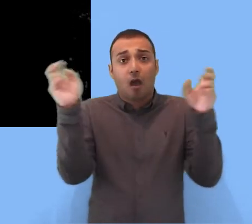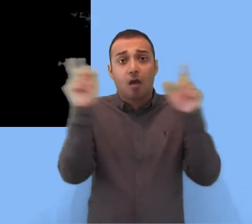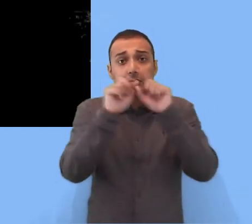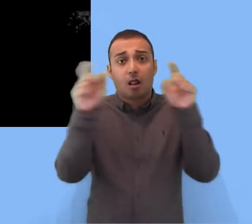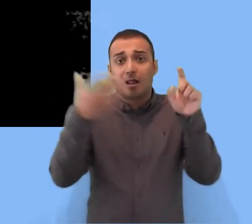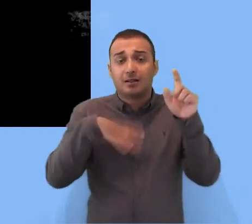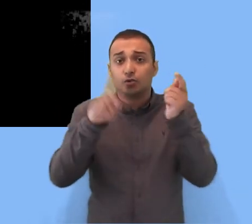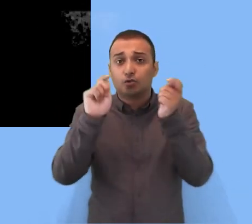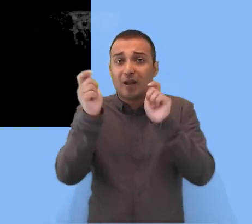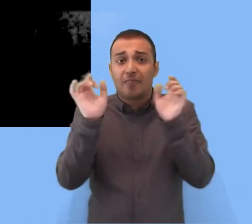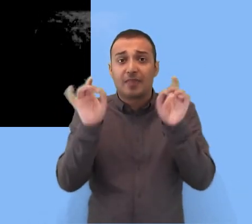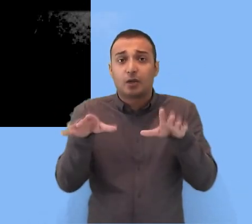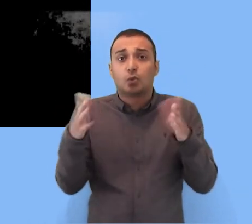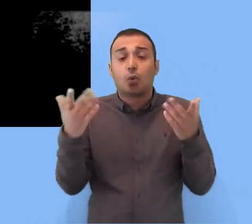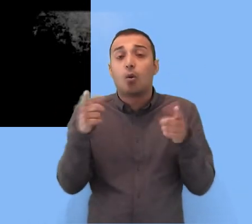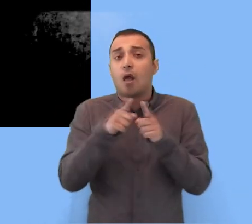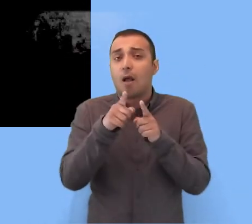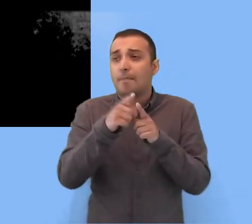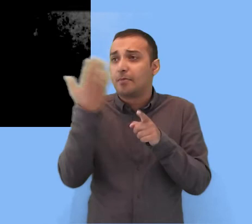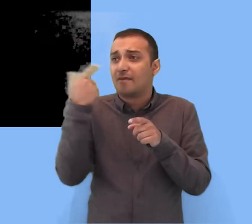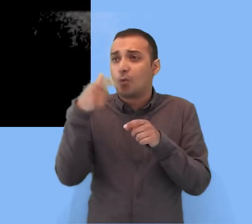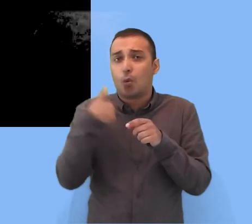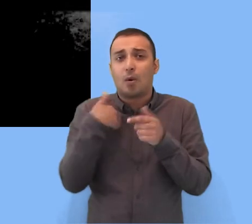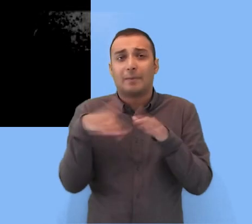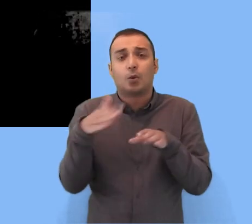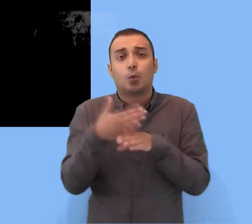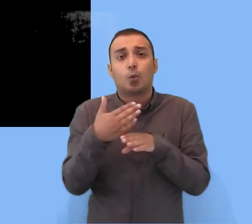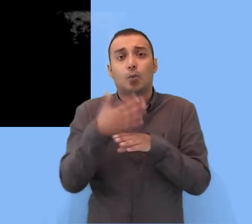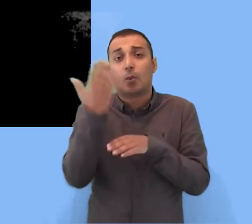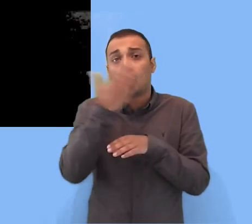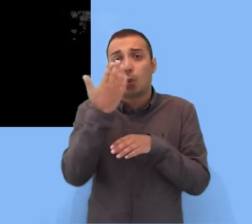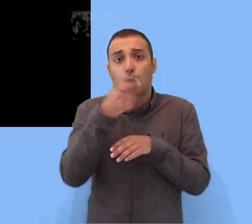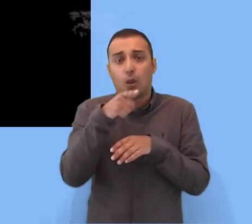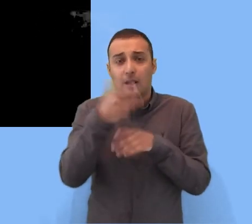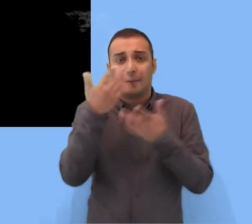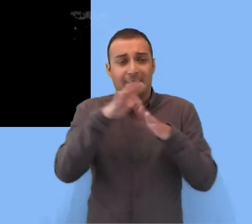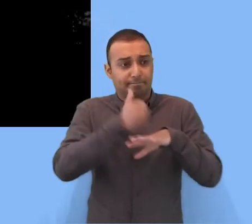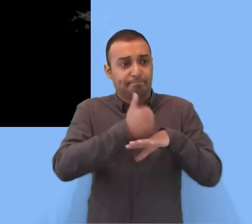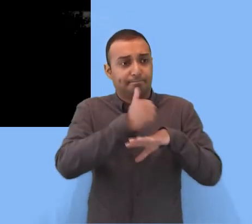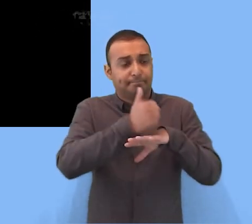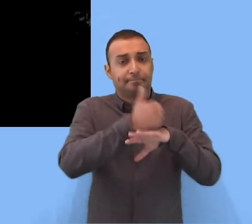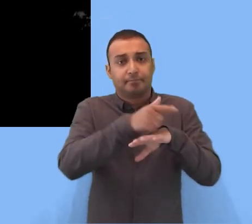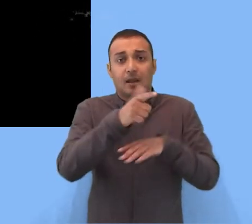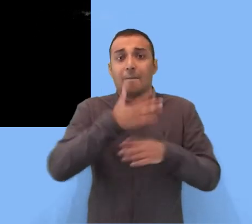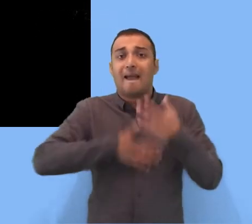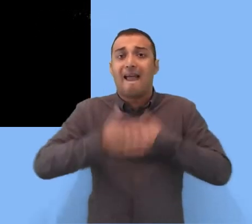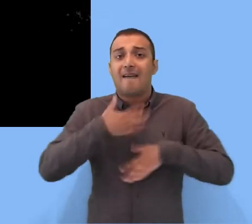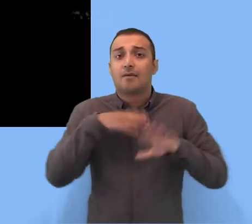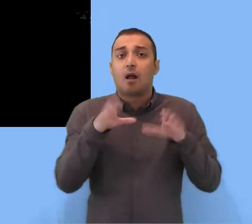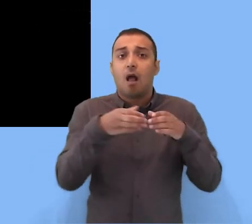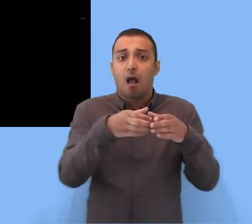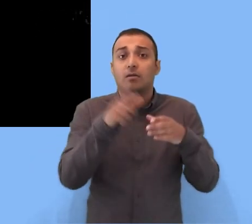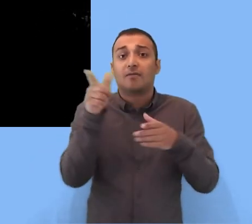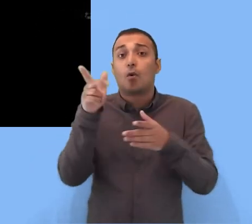school that was putting on behavior classes for parents of teenagers, and nobody came to those because who's